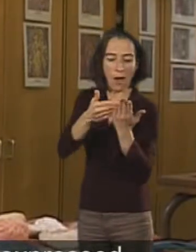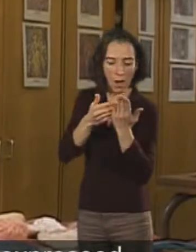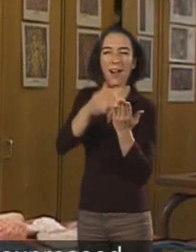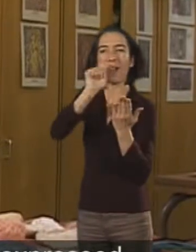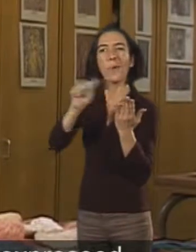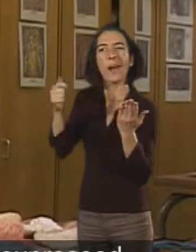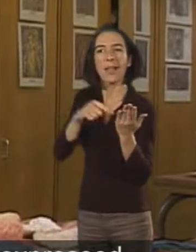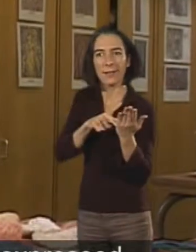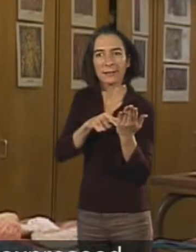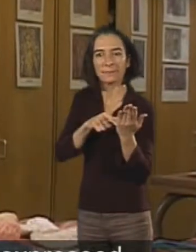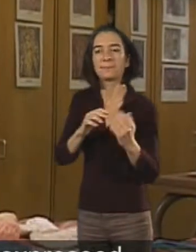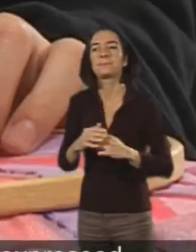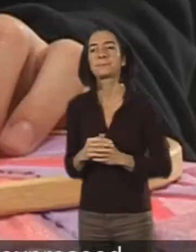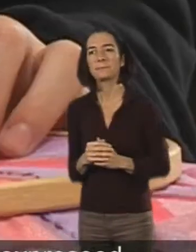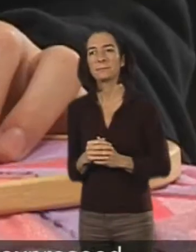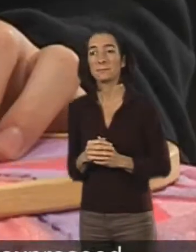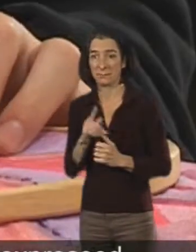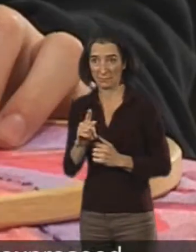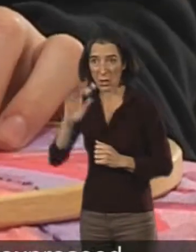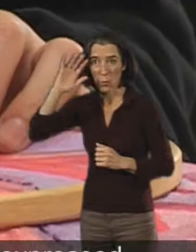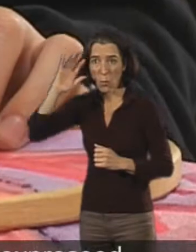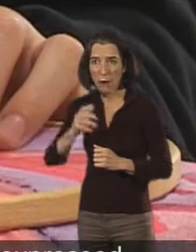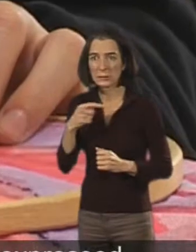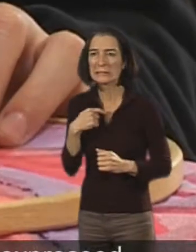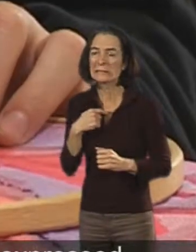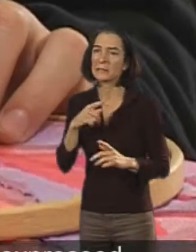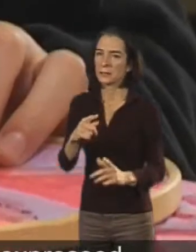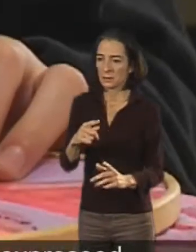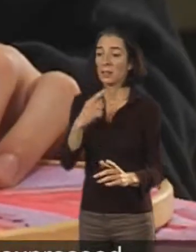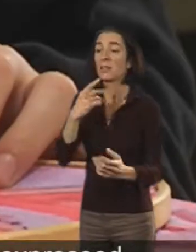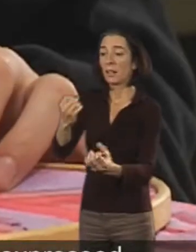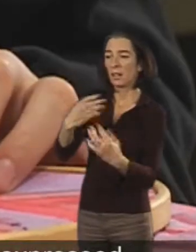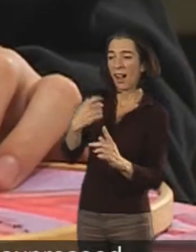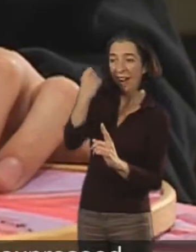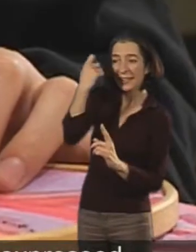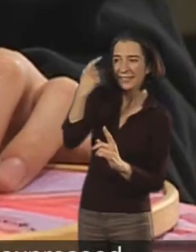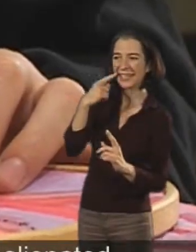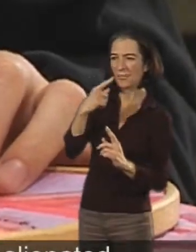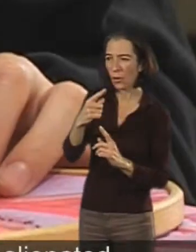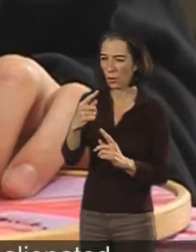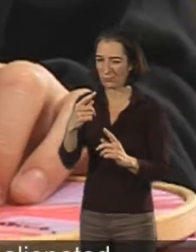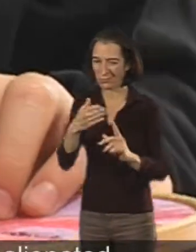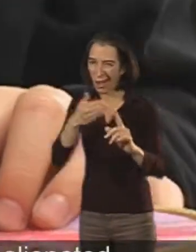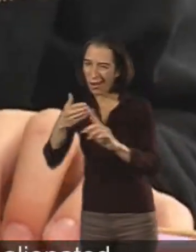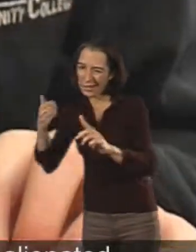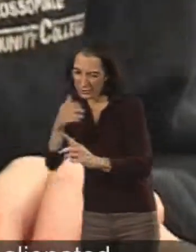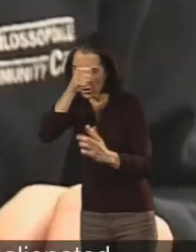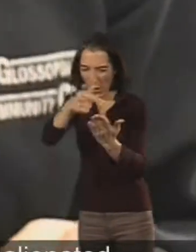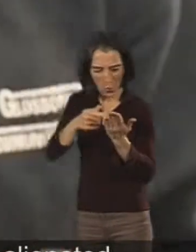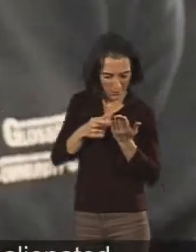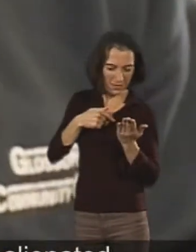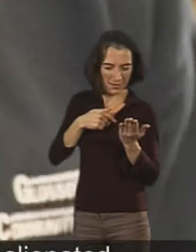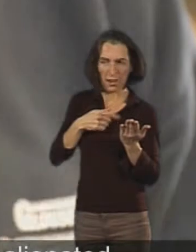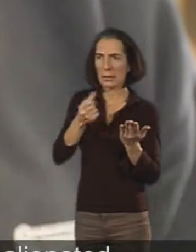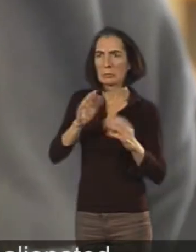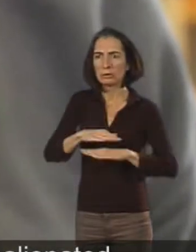the concerns that was first expressed when Debbie brought this idea to the staff was that some children would